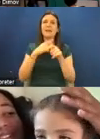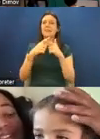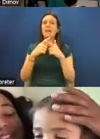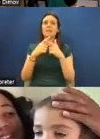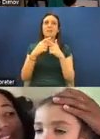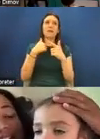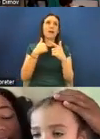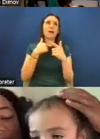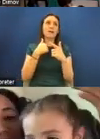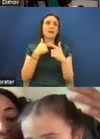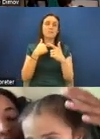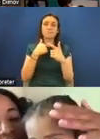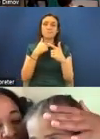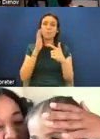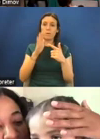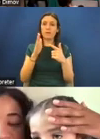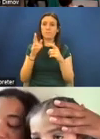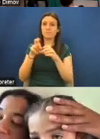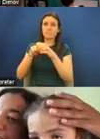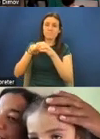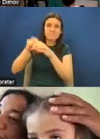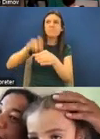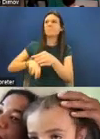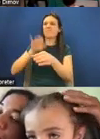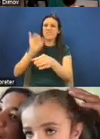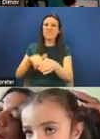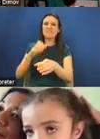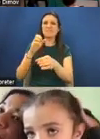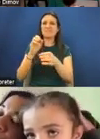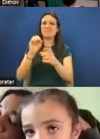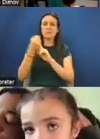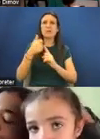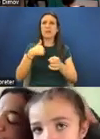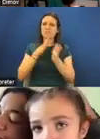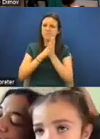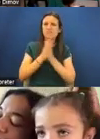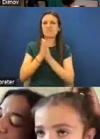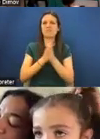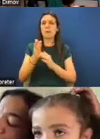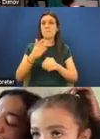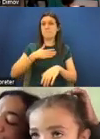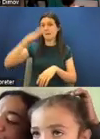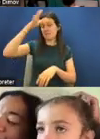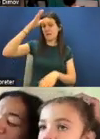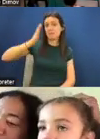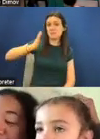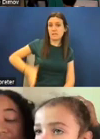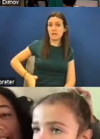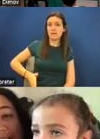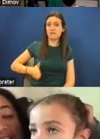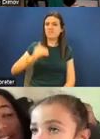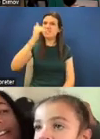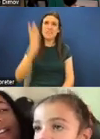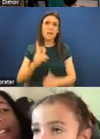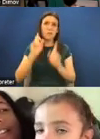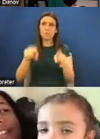gonna get out of here. Drive and ambition. And no one on my dad's side ever went to